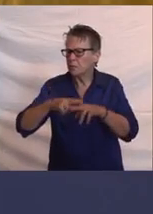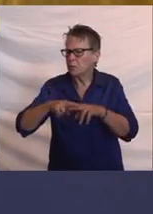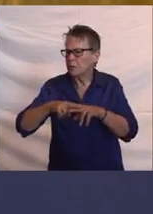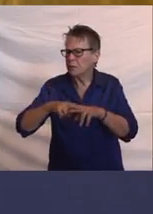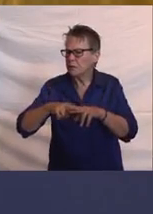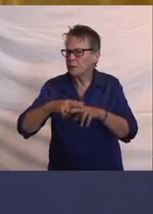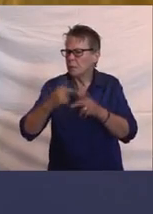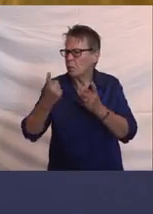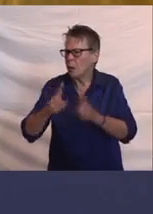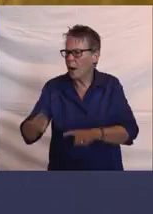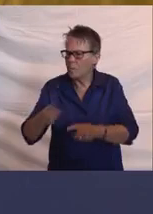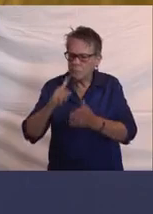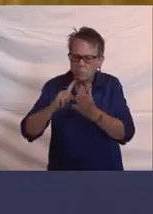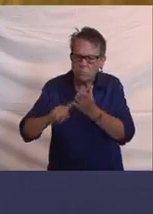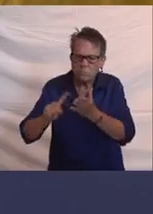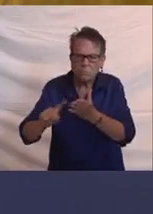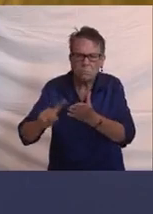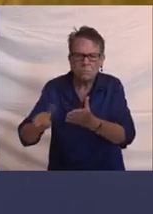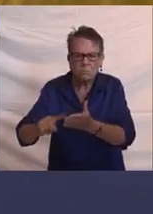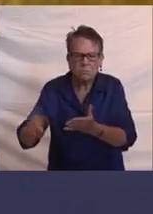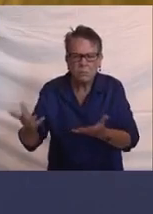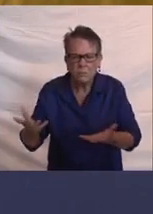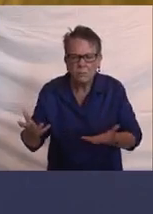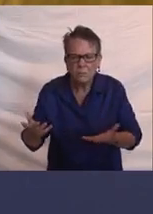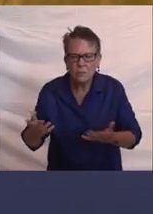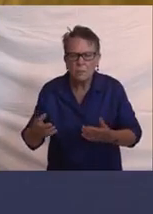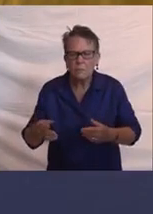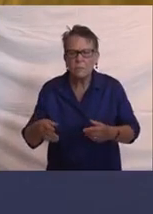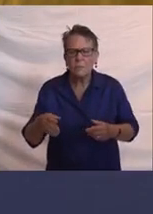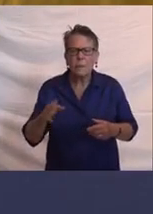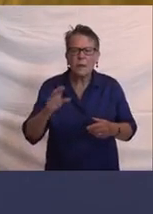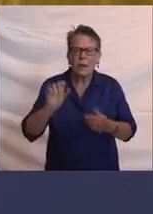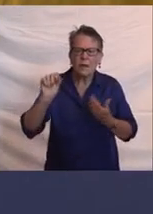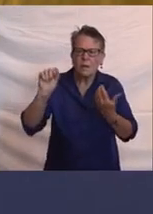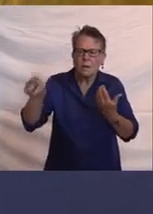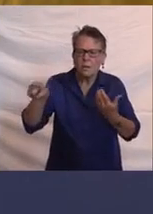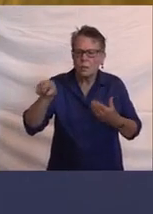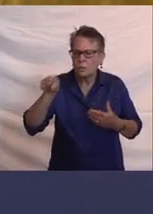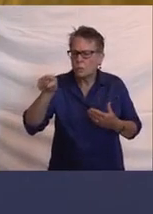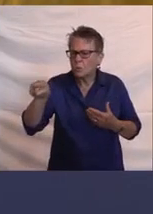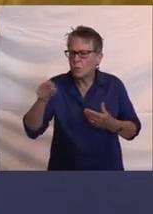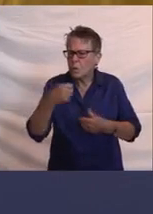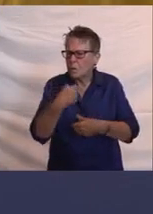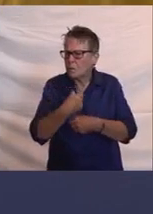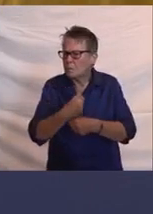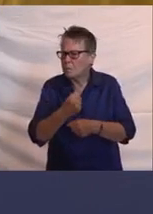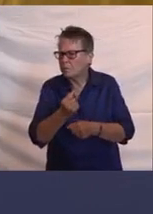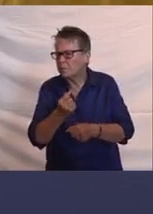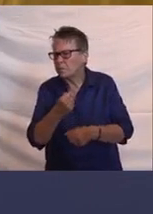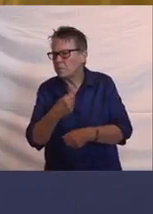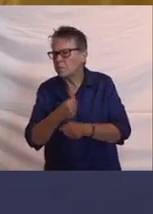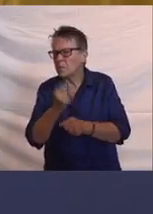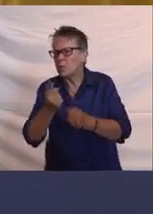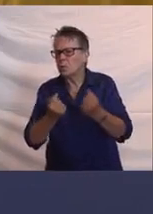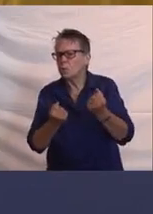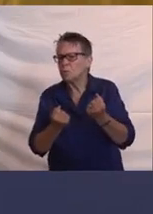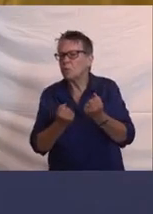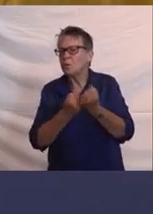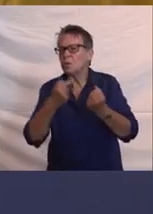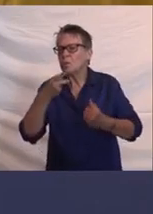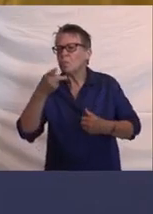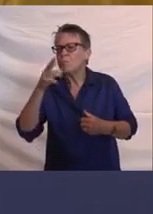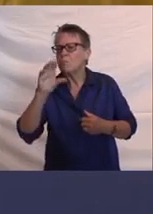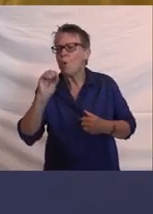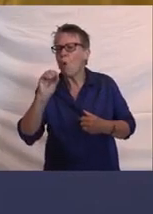administration have made your pro-choice policies an important component. And right now, the